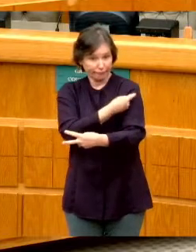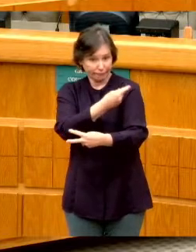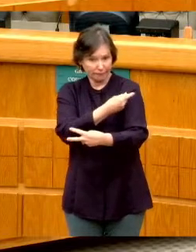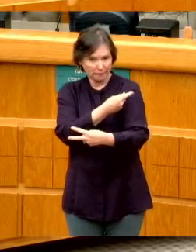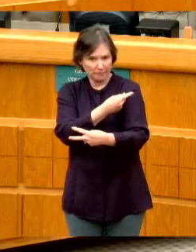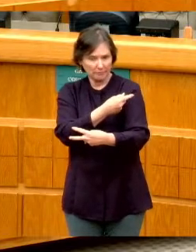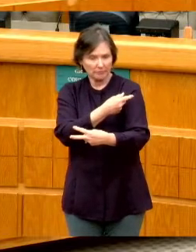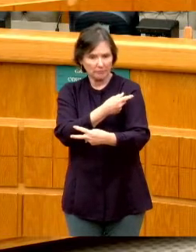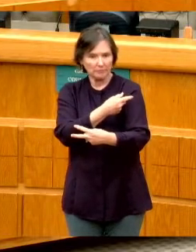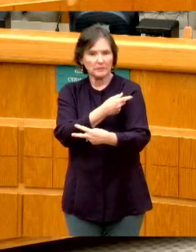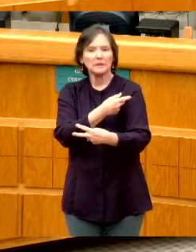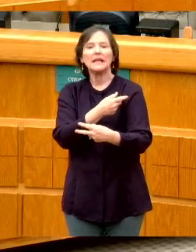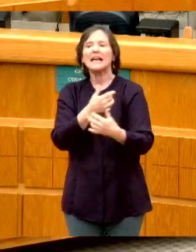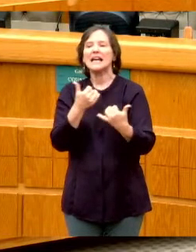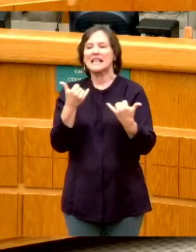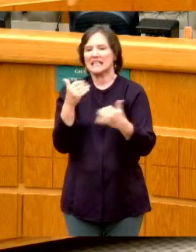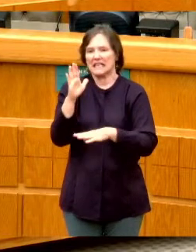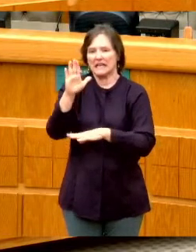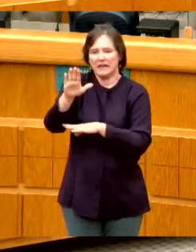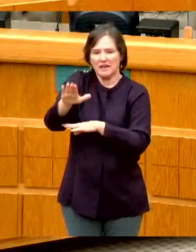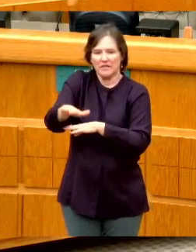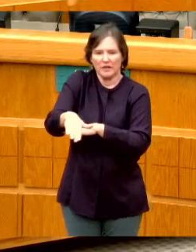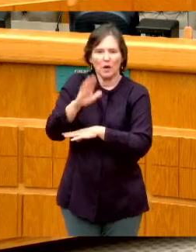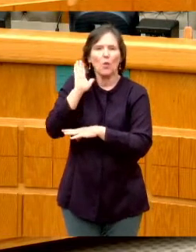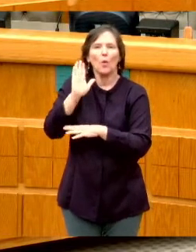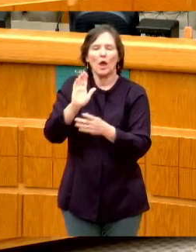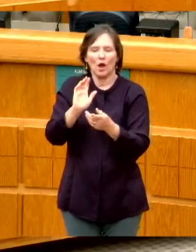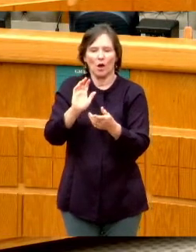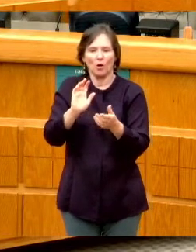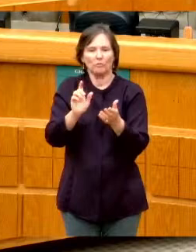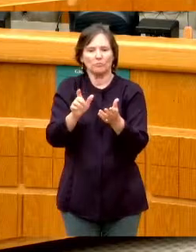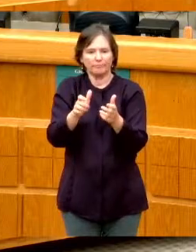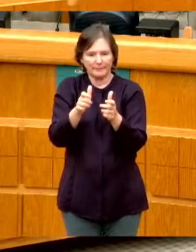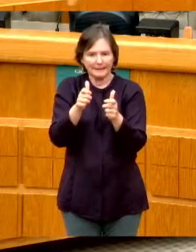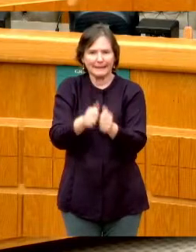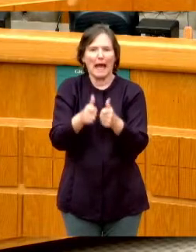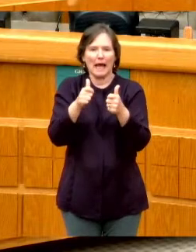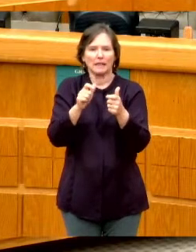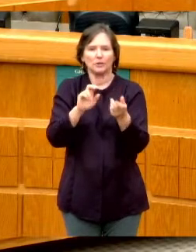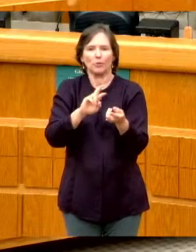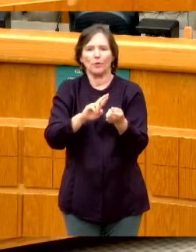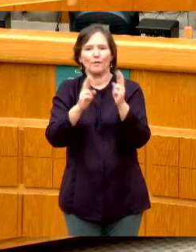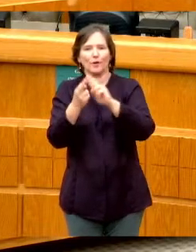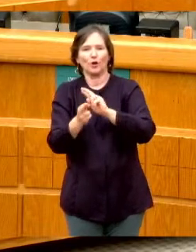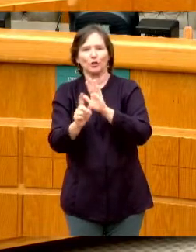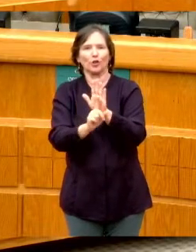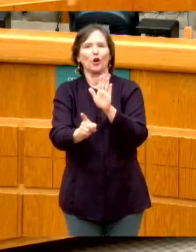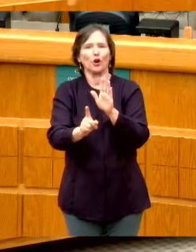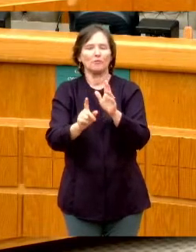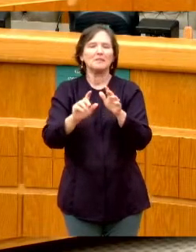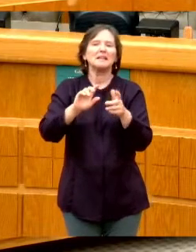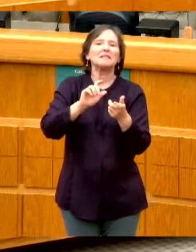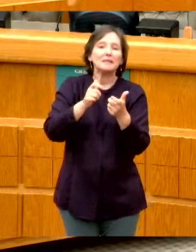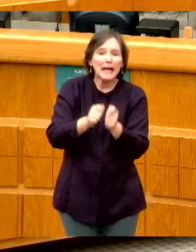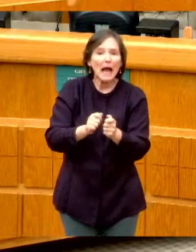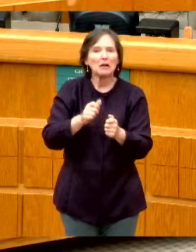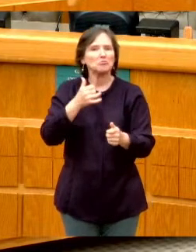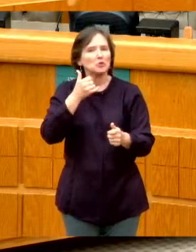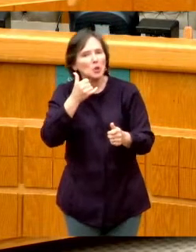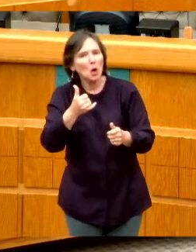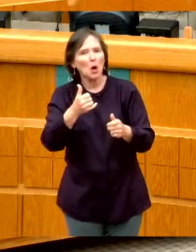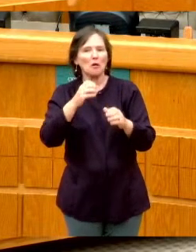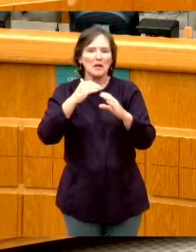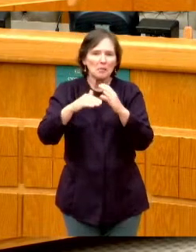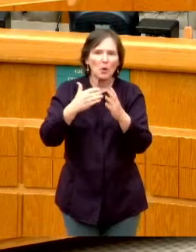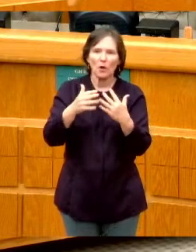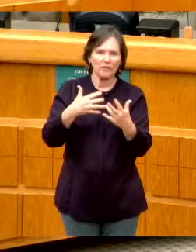reverse alert later this afternoon with detailed information regarding your second dose, which came in today, and